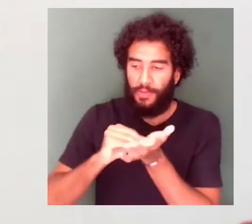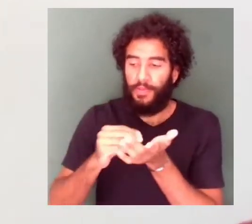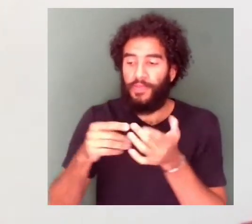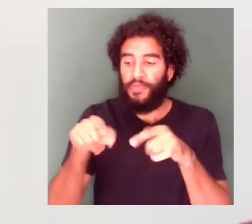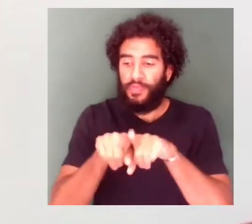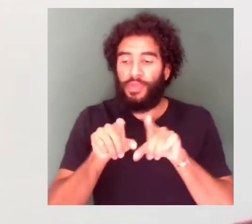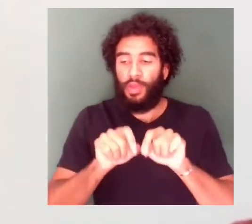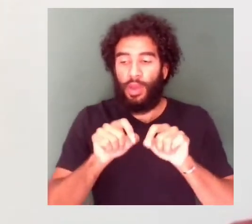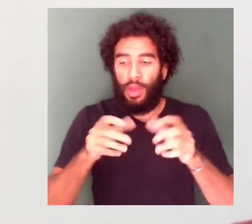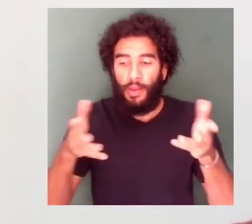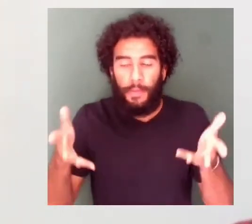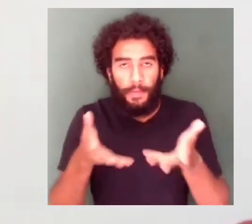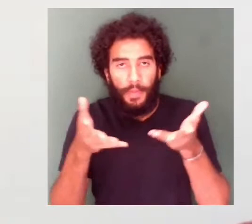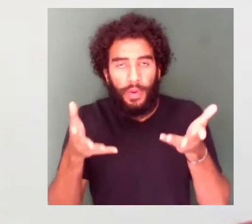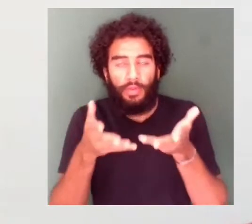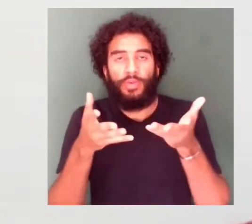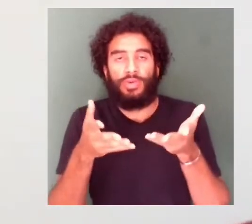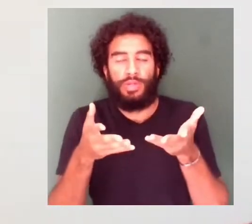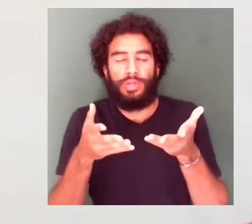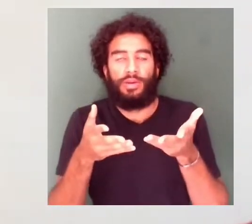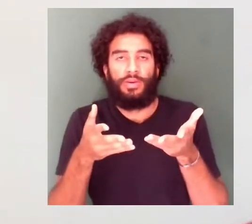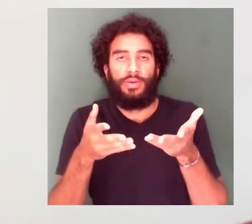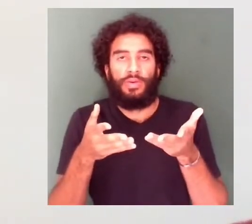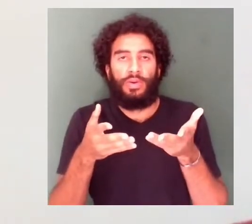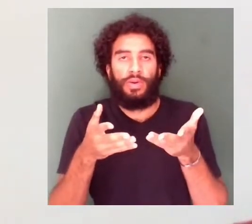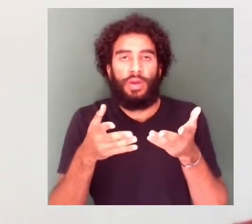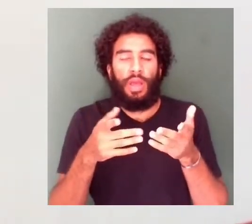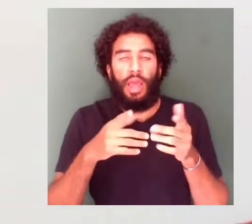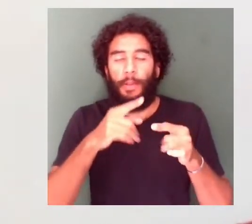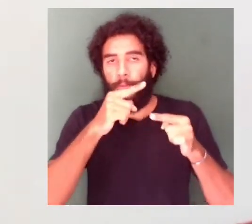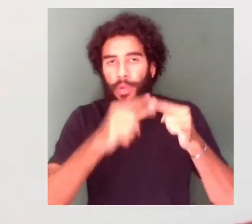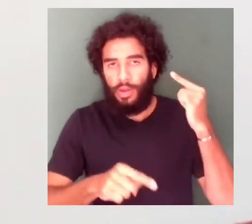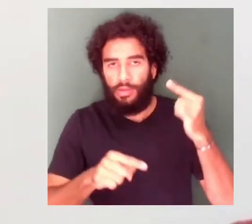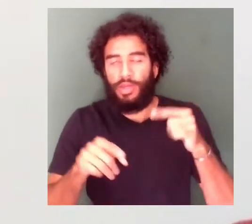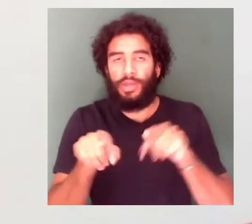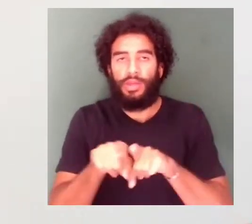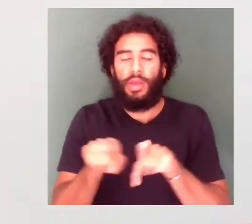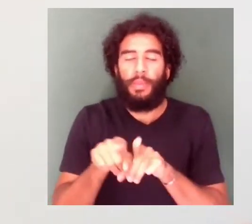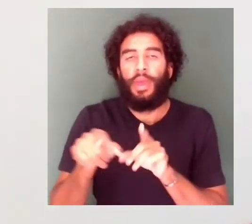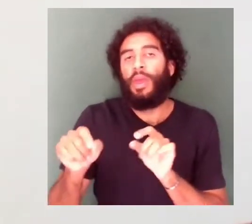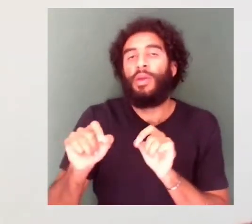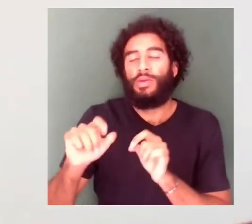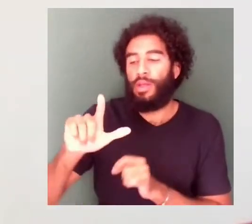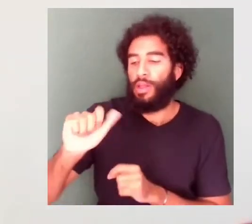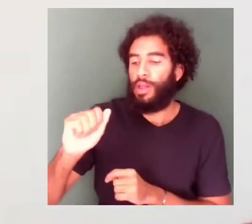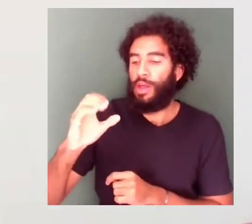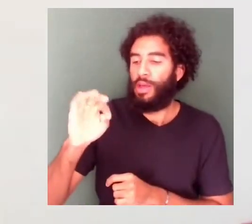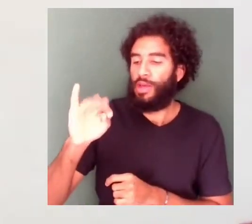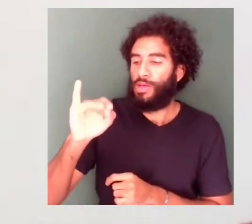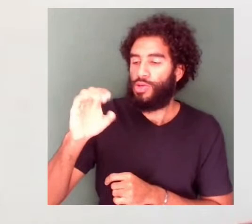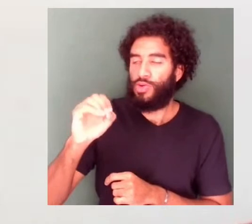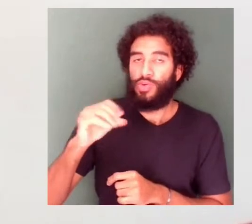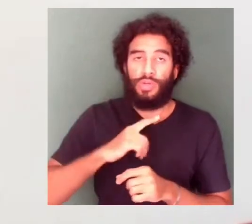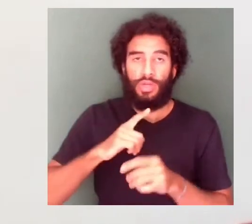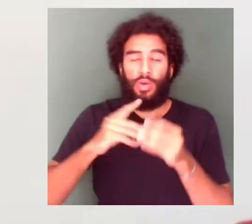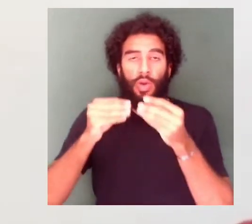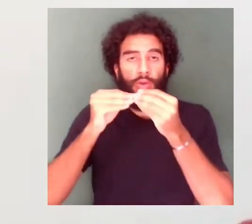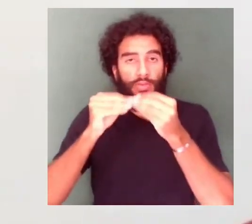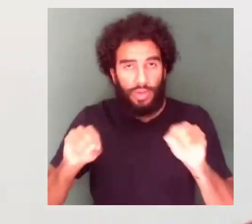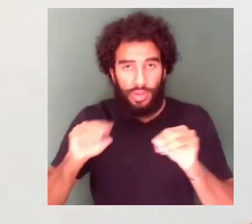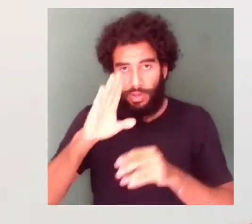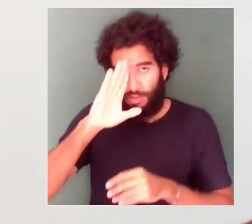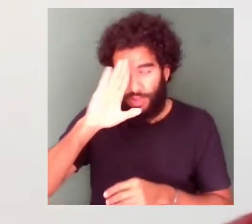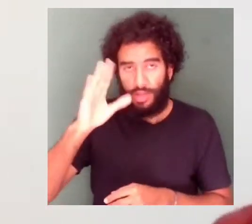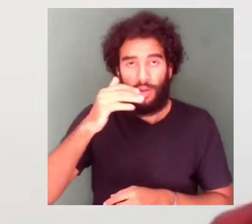they create similarities between the can pictures and shapes and things, bringing people